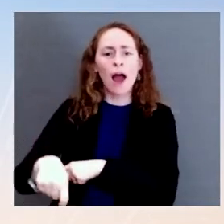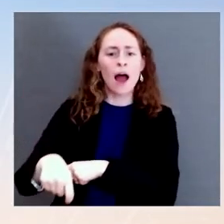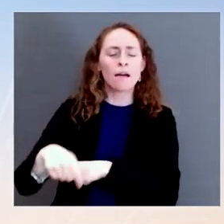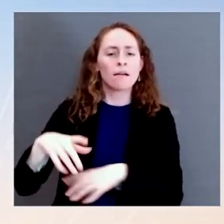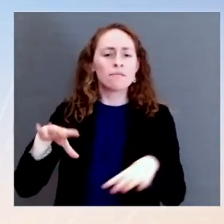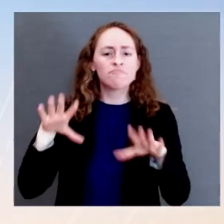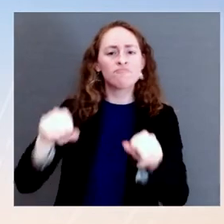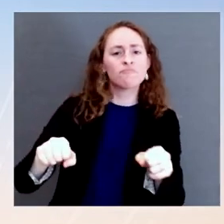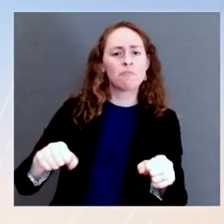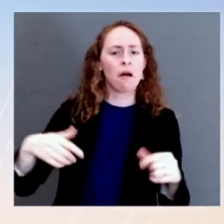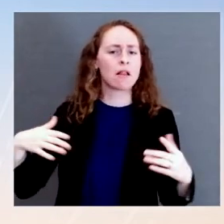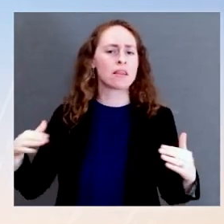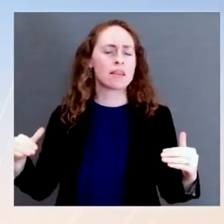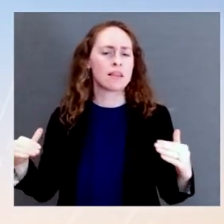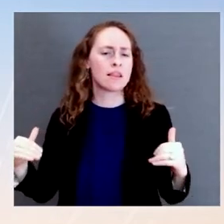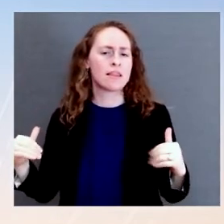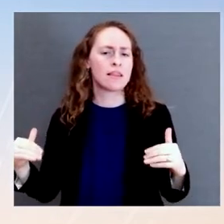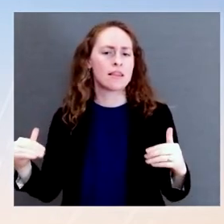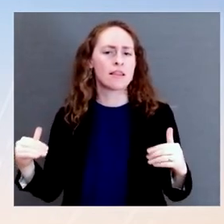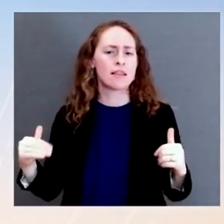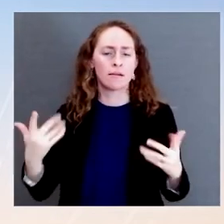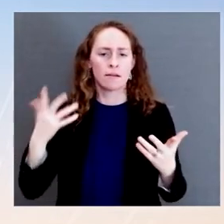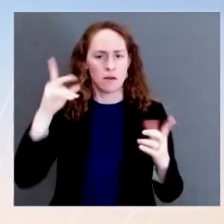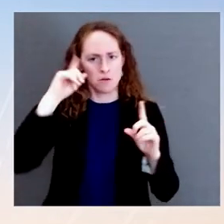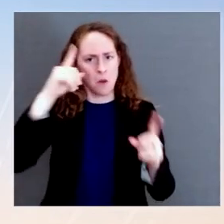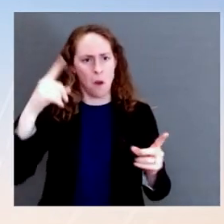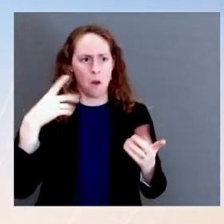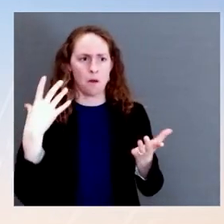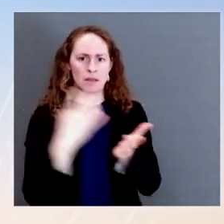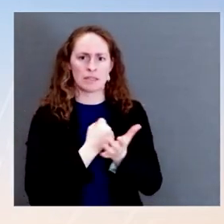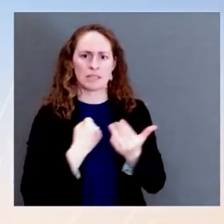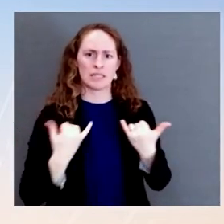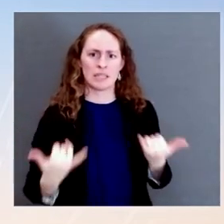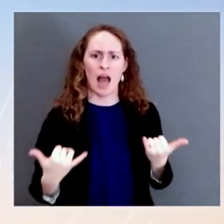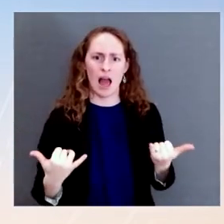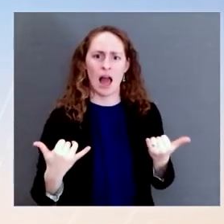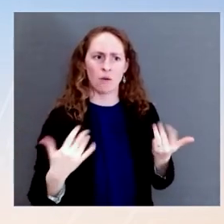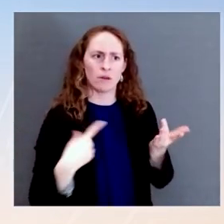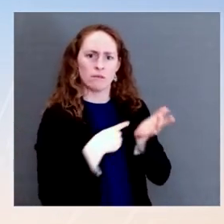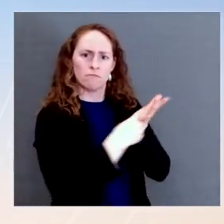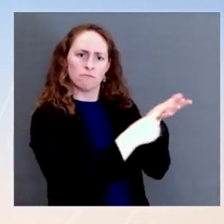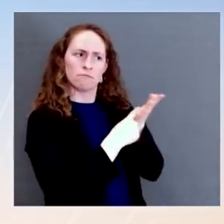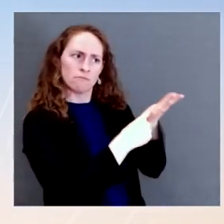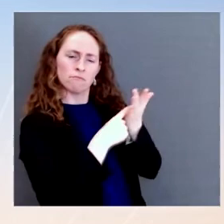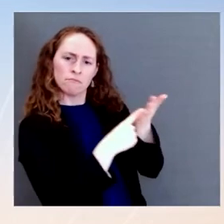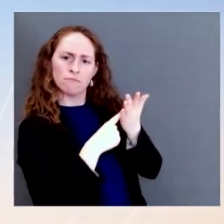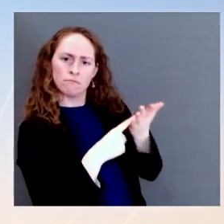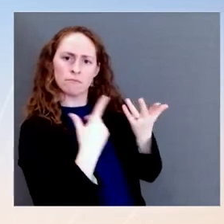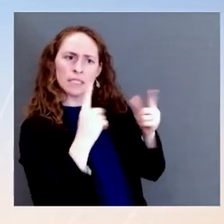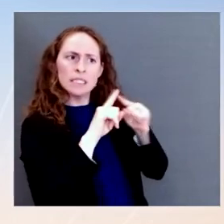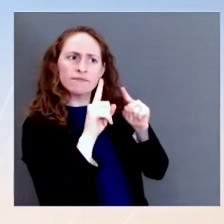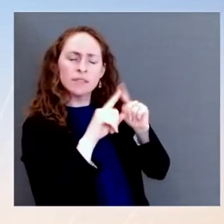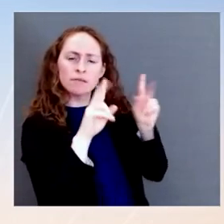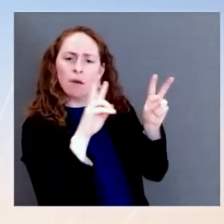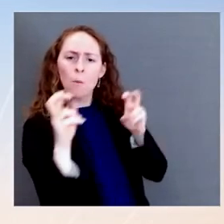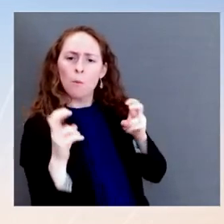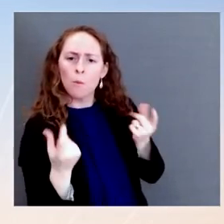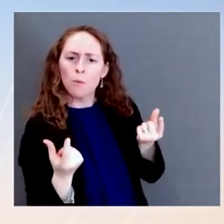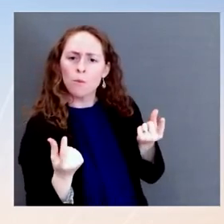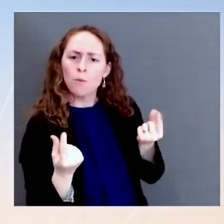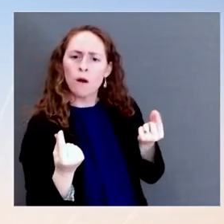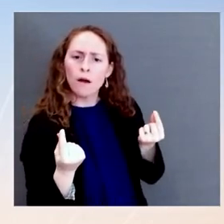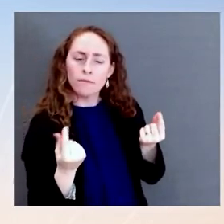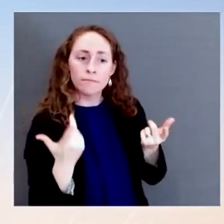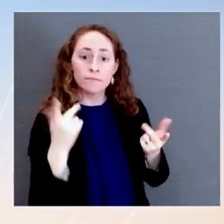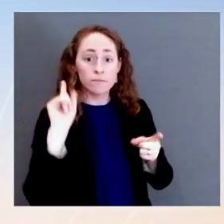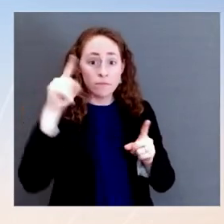can be mutual interest, whether it's Iran's nuclear capabilities as a member of the P5+1